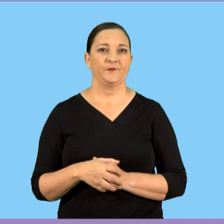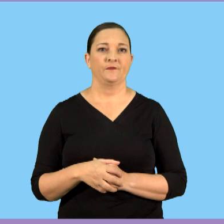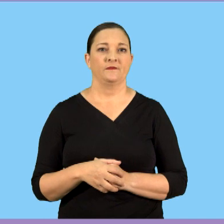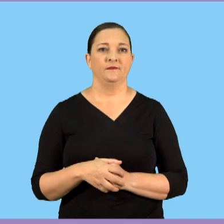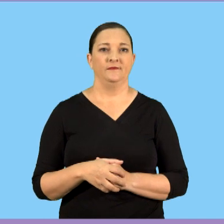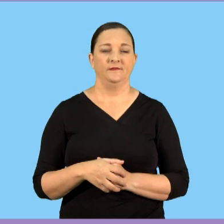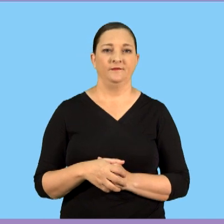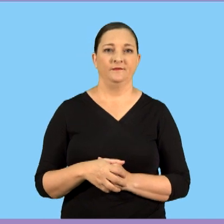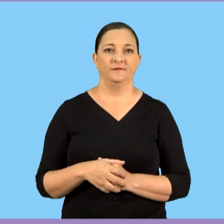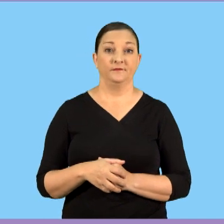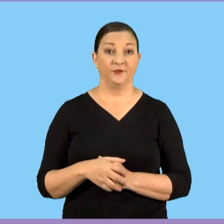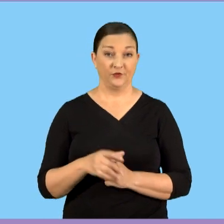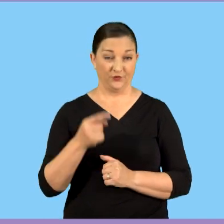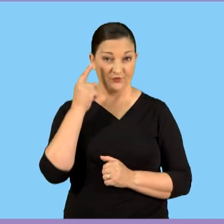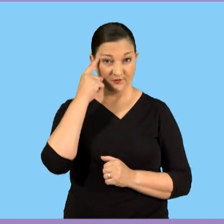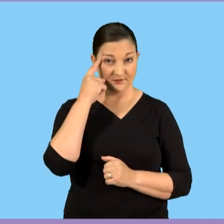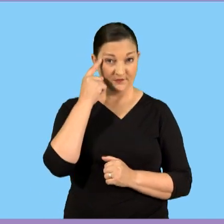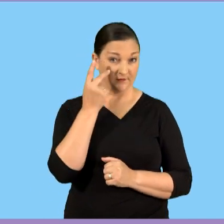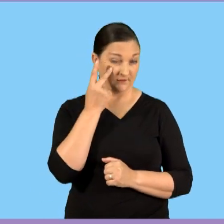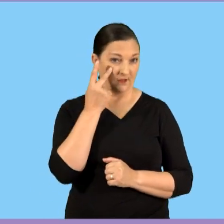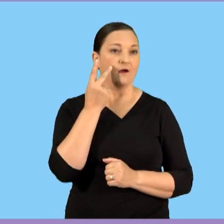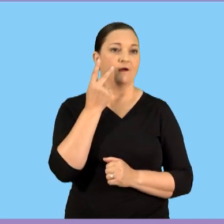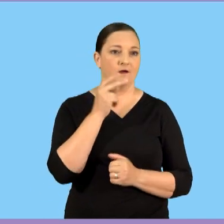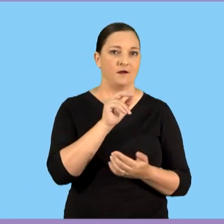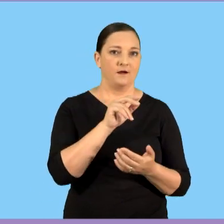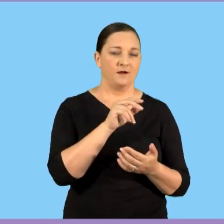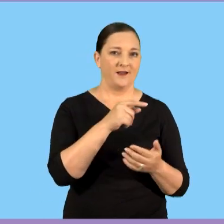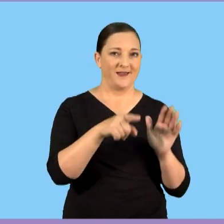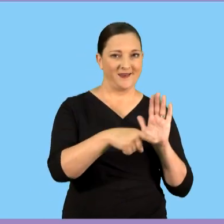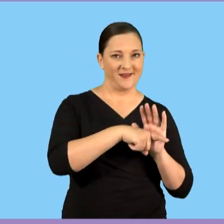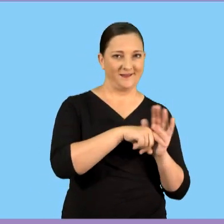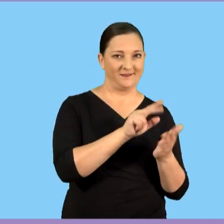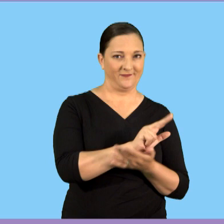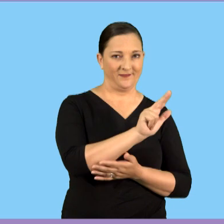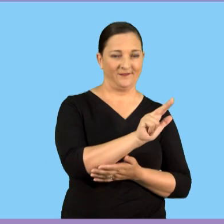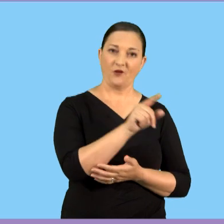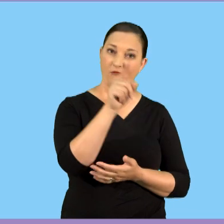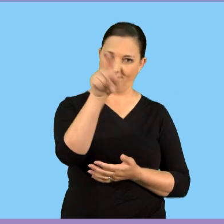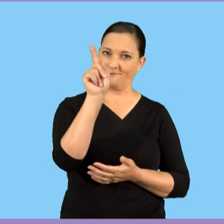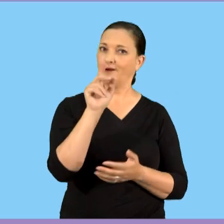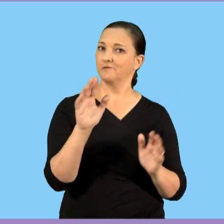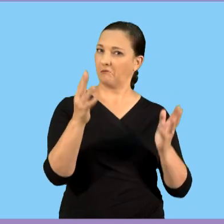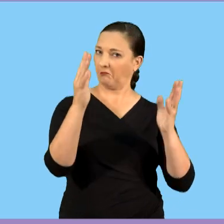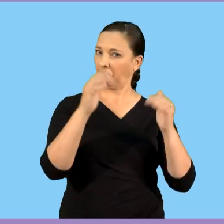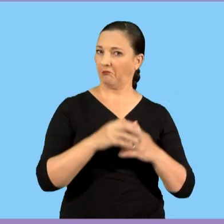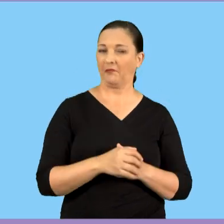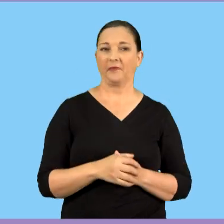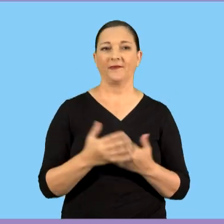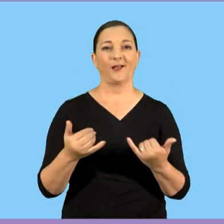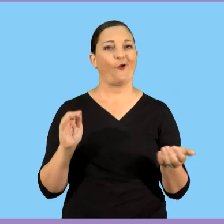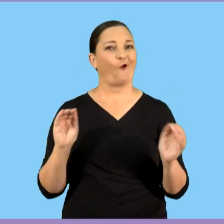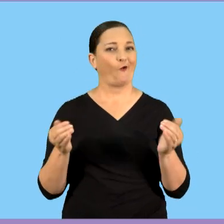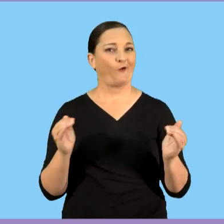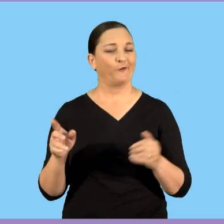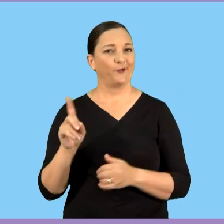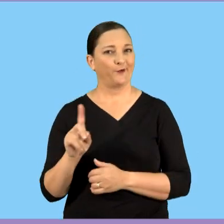-13 minus 5? If you have a -18, you are correct. Well done to you. And we are going